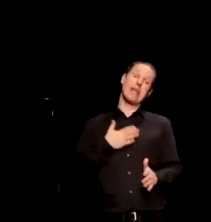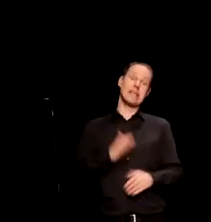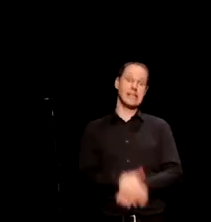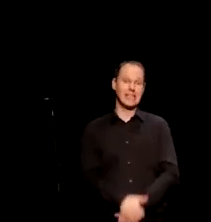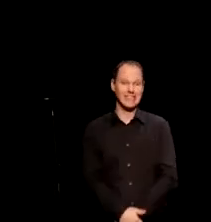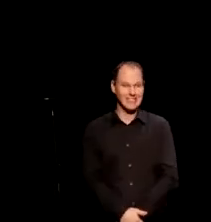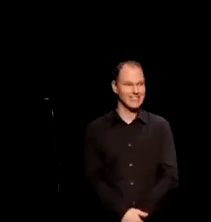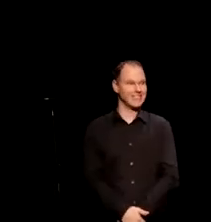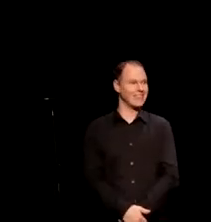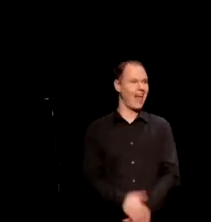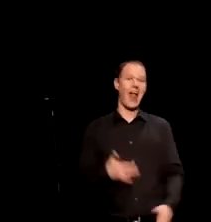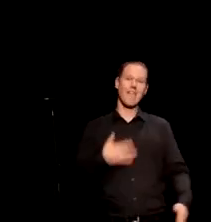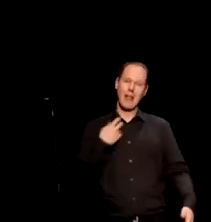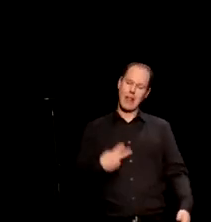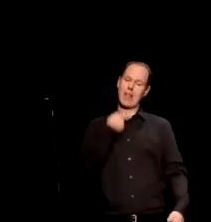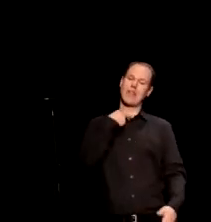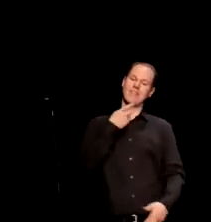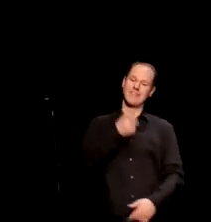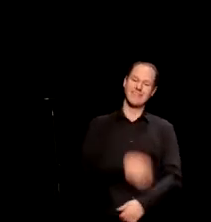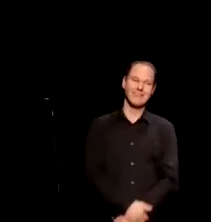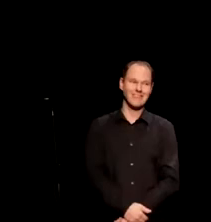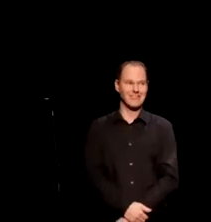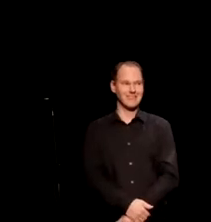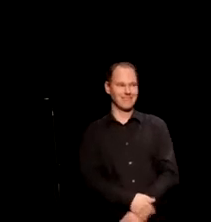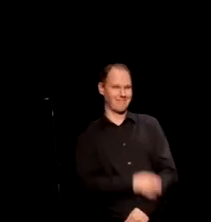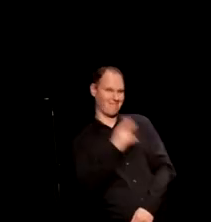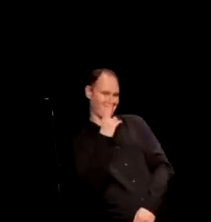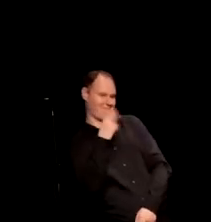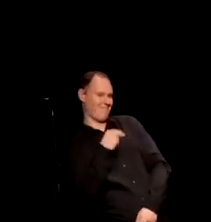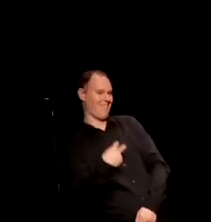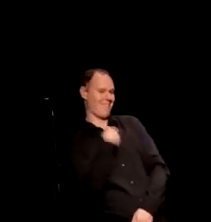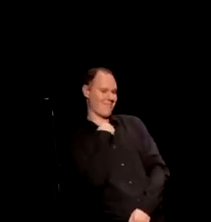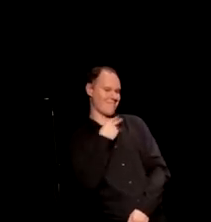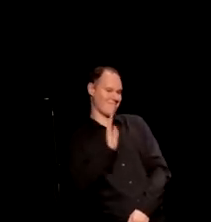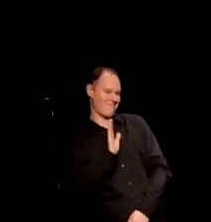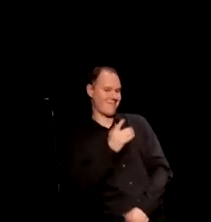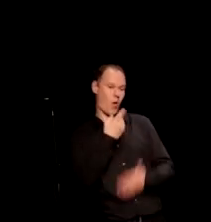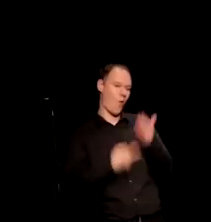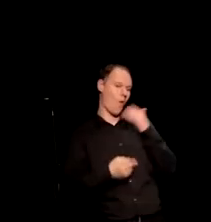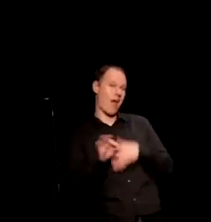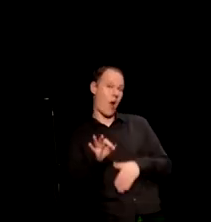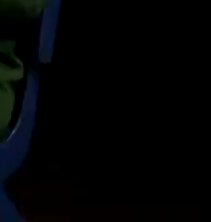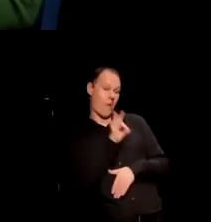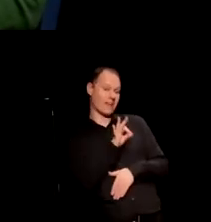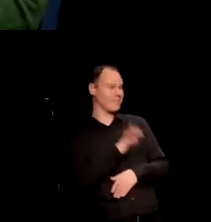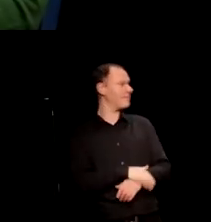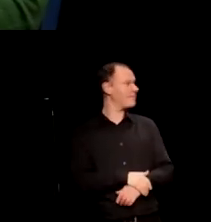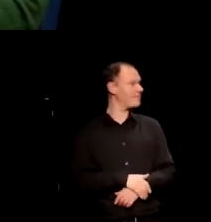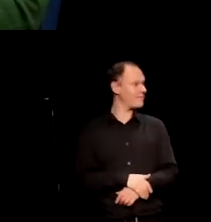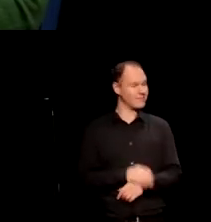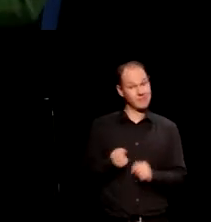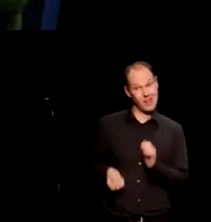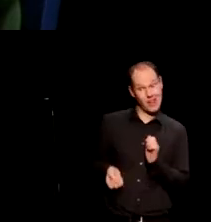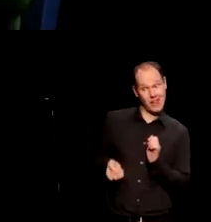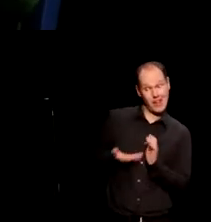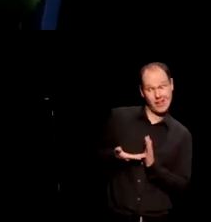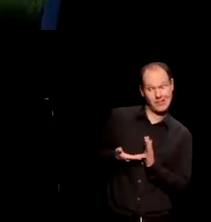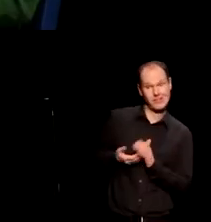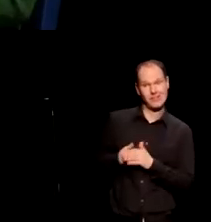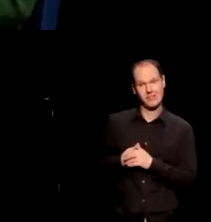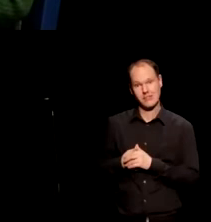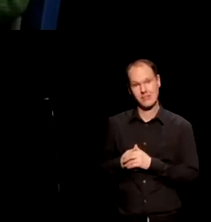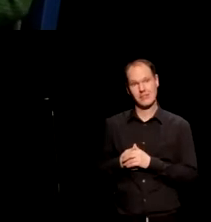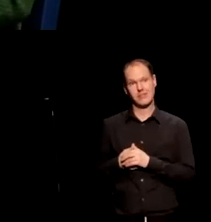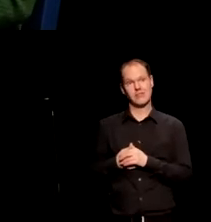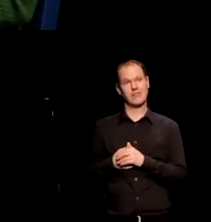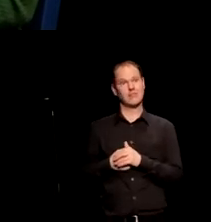I feel like I've let you down. Yeah, you haven't let me down at all. It's just a question. Well, I was also just going to add, if I imagine some people in the